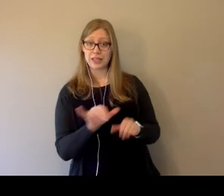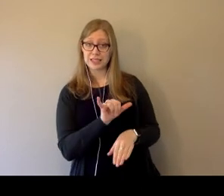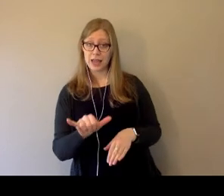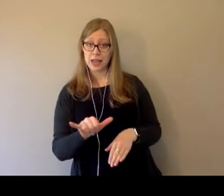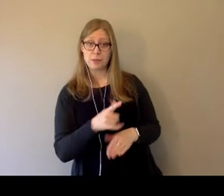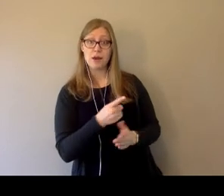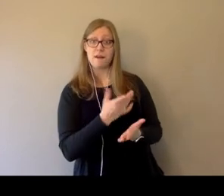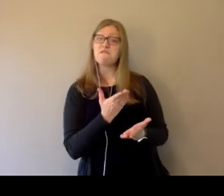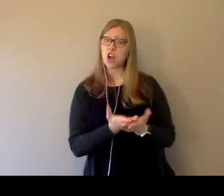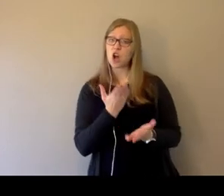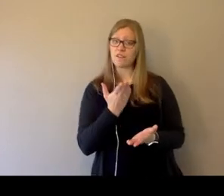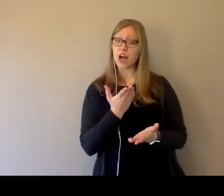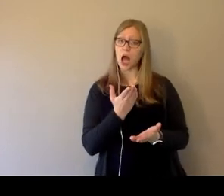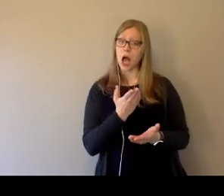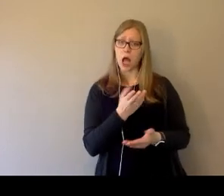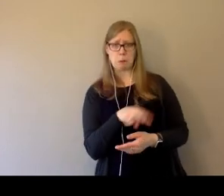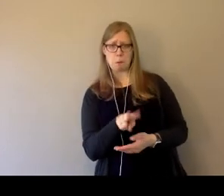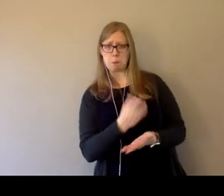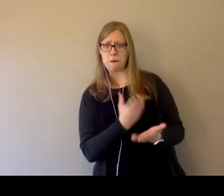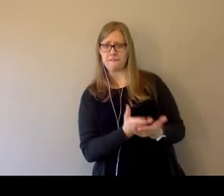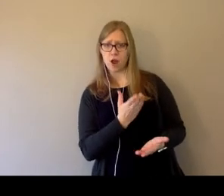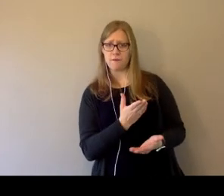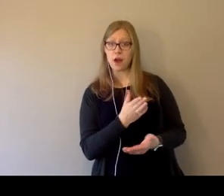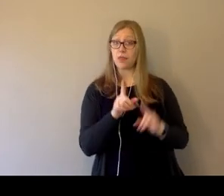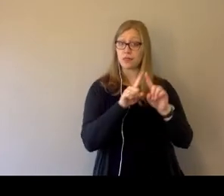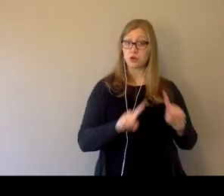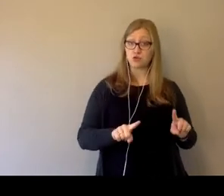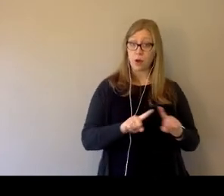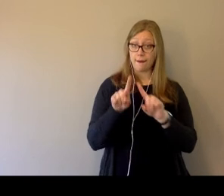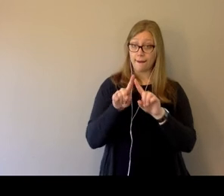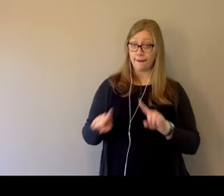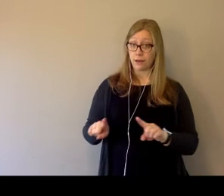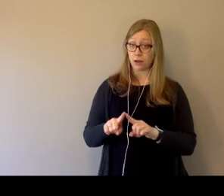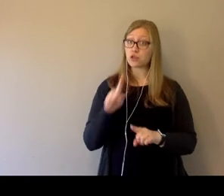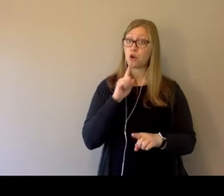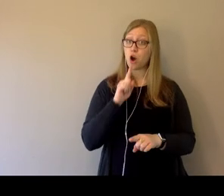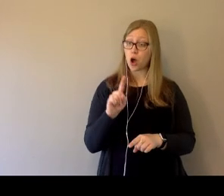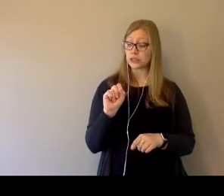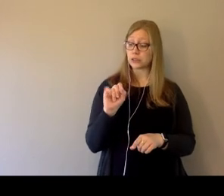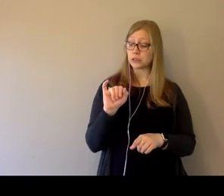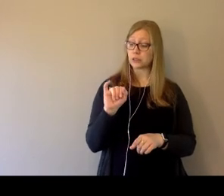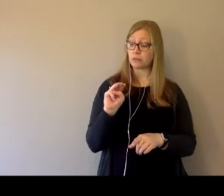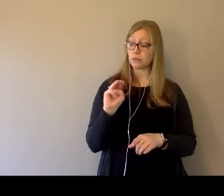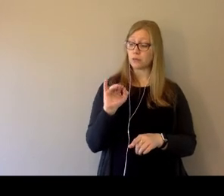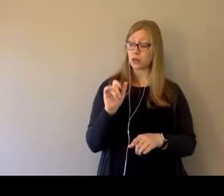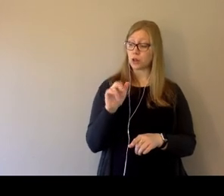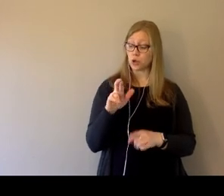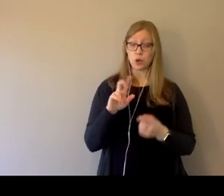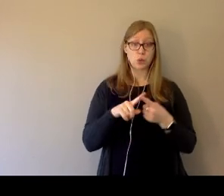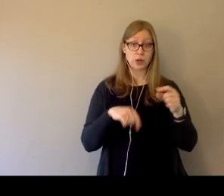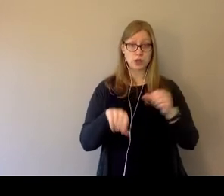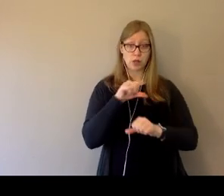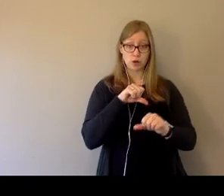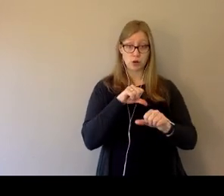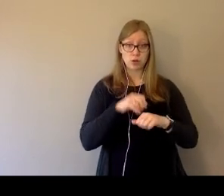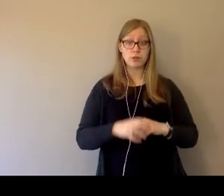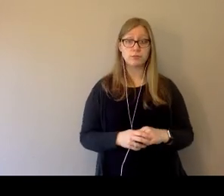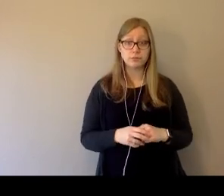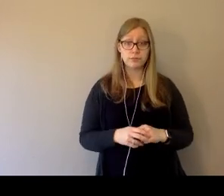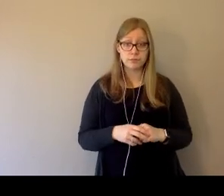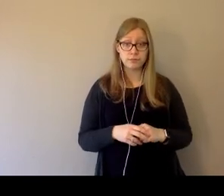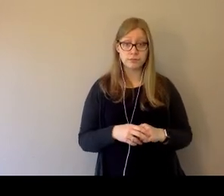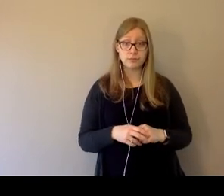triangles are similar to each other. And I can see that I have an angle this time, and it's included